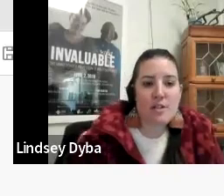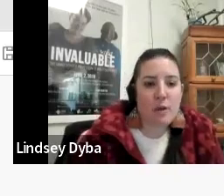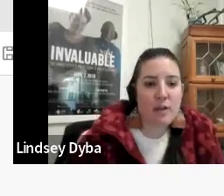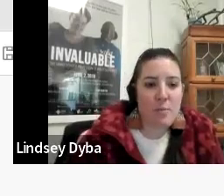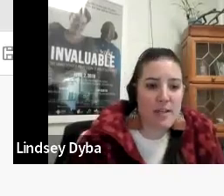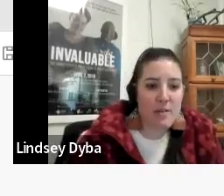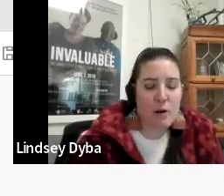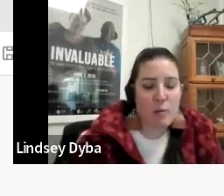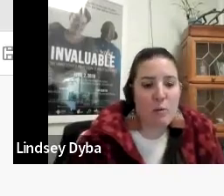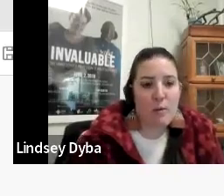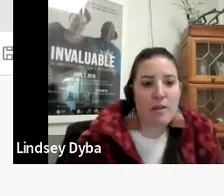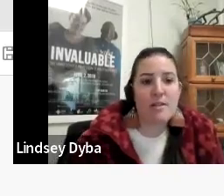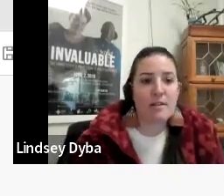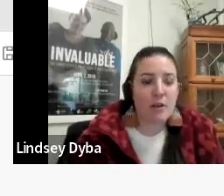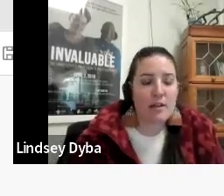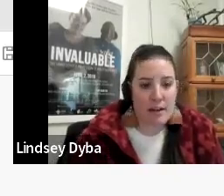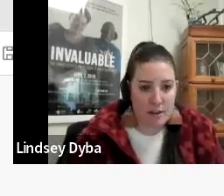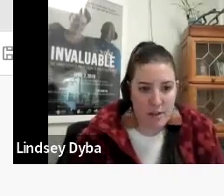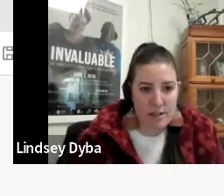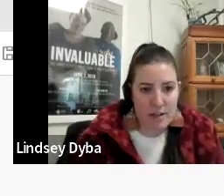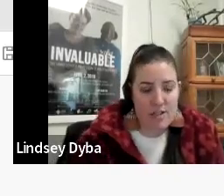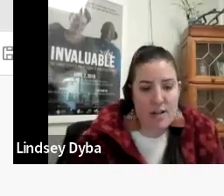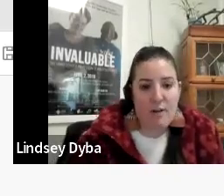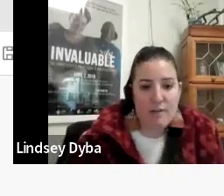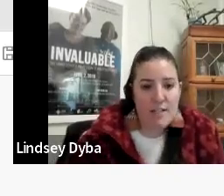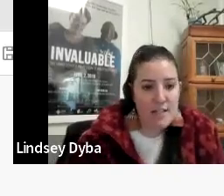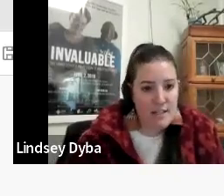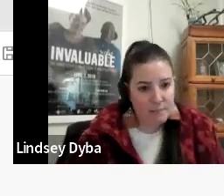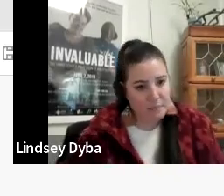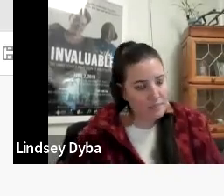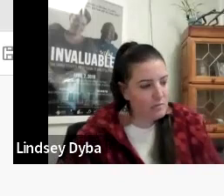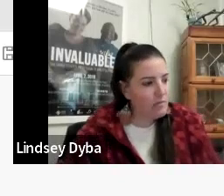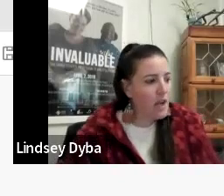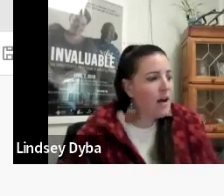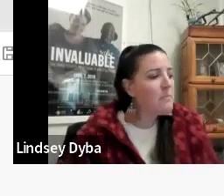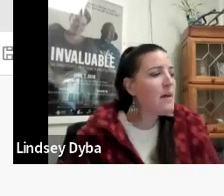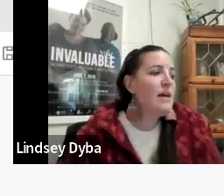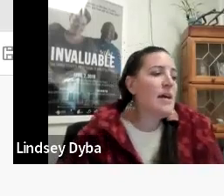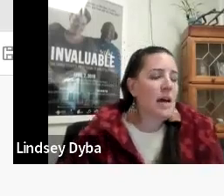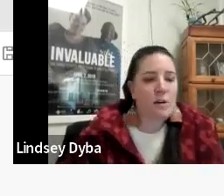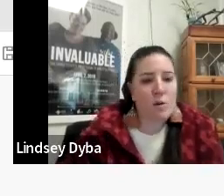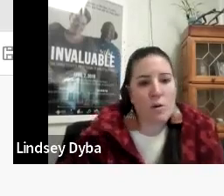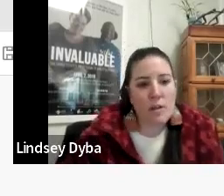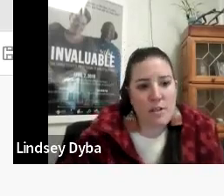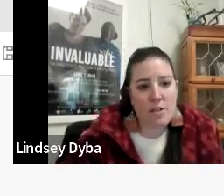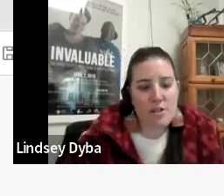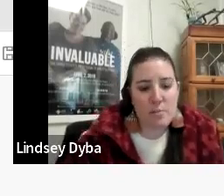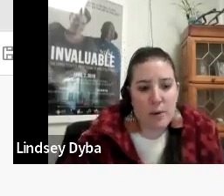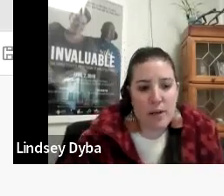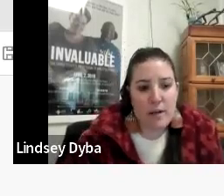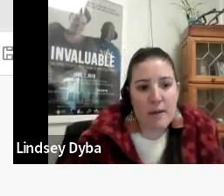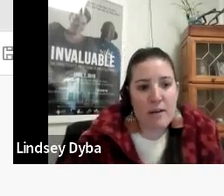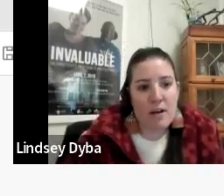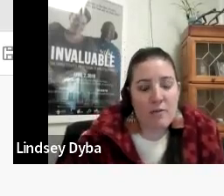over to the swing space where we will be delivering letters to legislative offices. And our goal is just